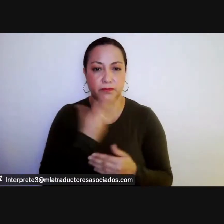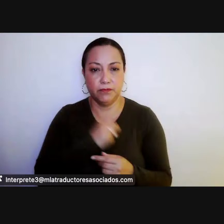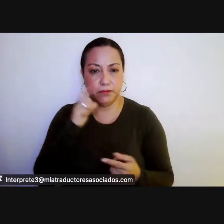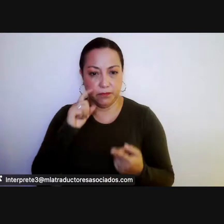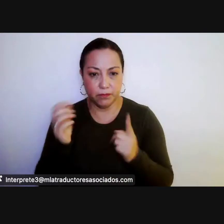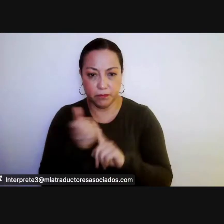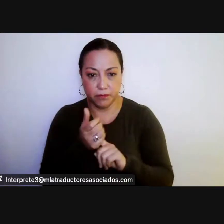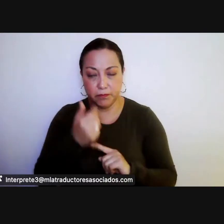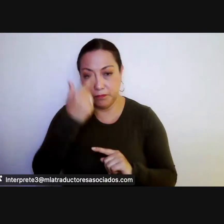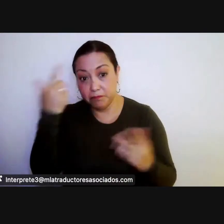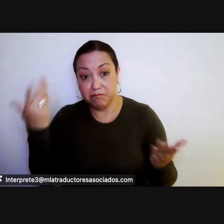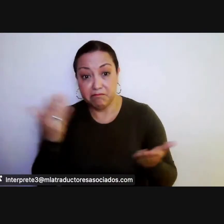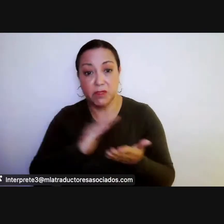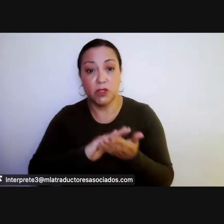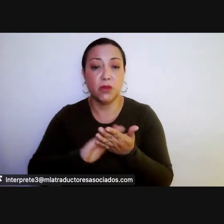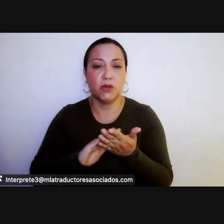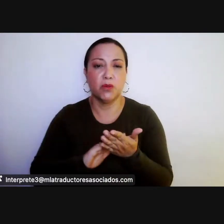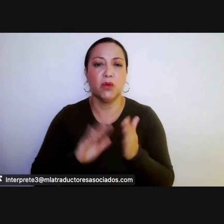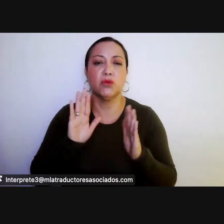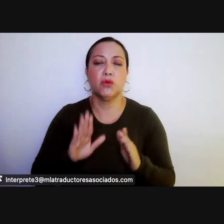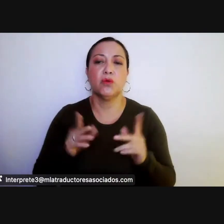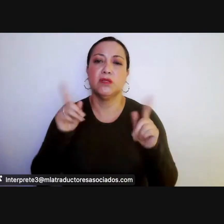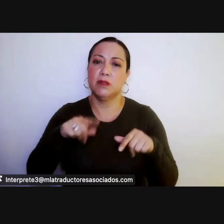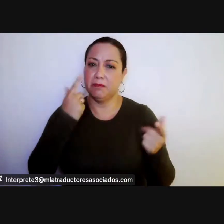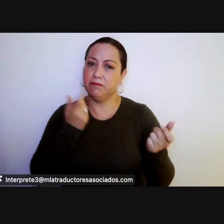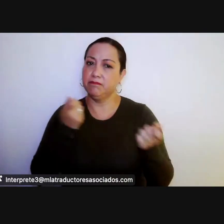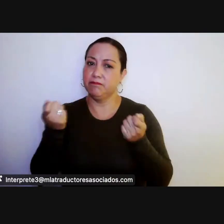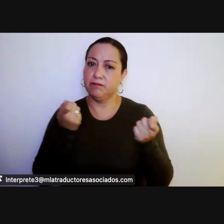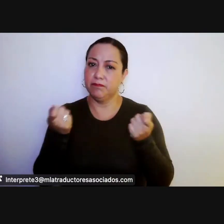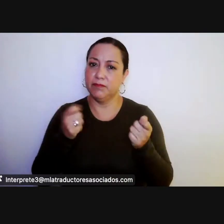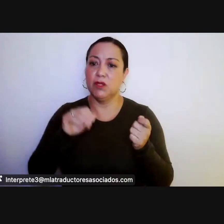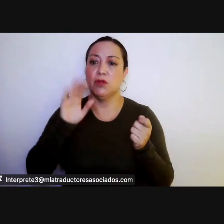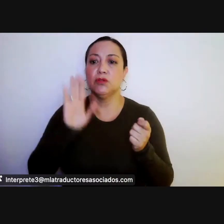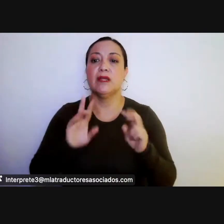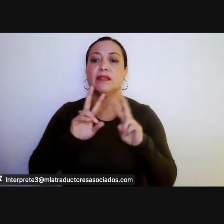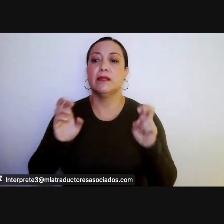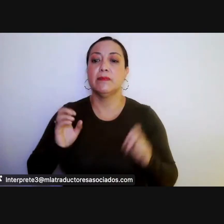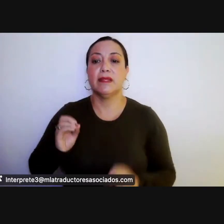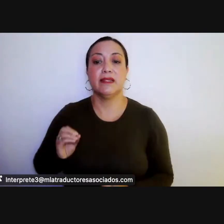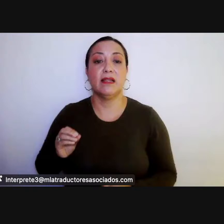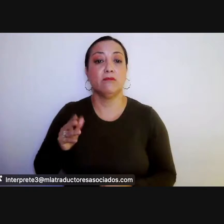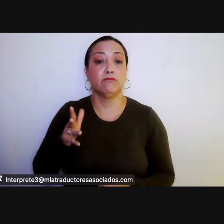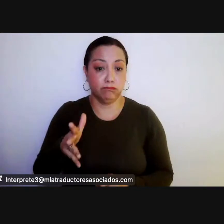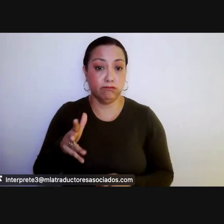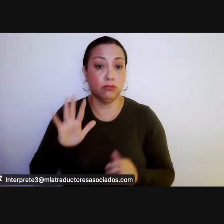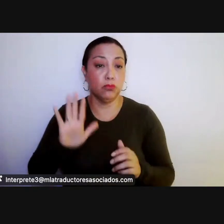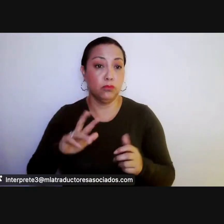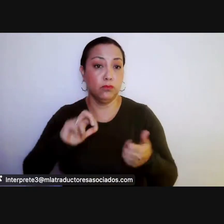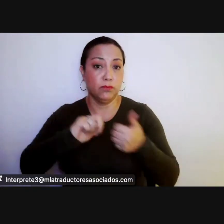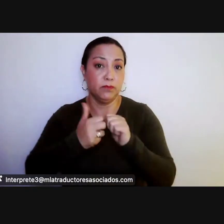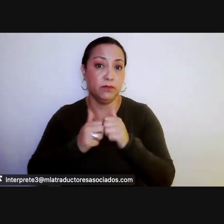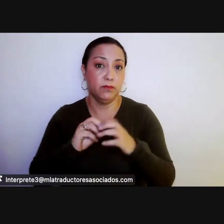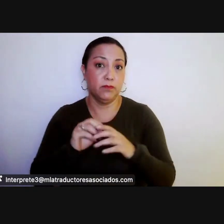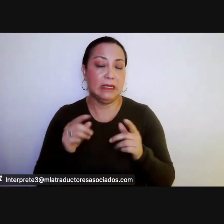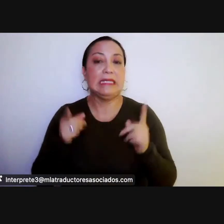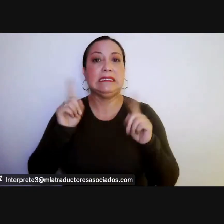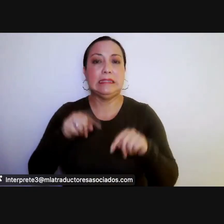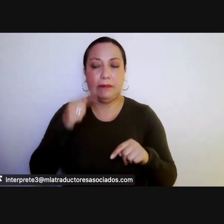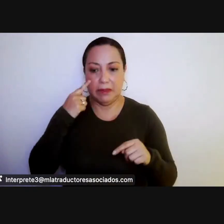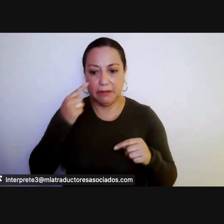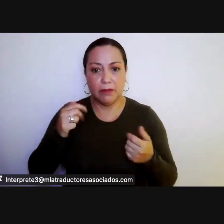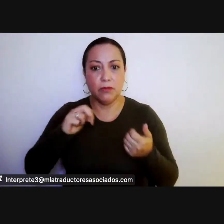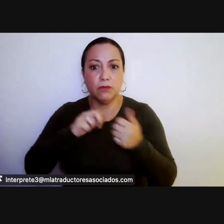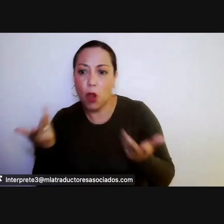is going to allow us to identify solutions and to take measures not only in the description of the problems, but